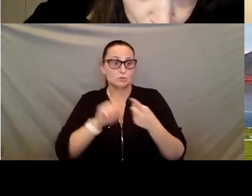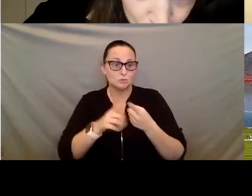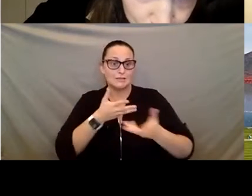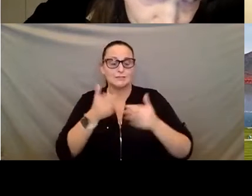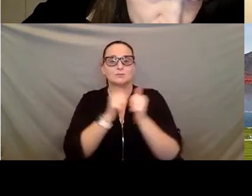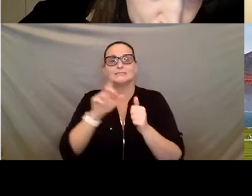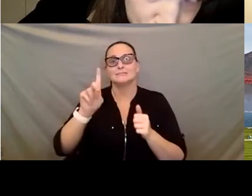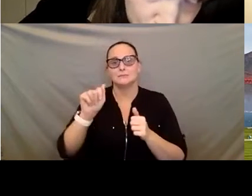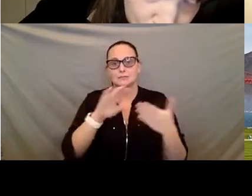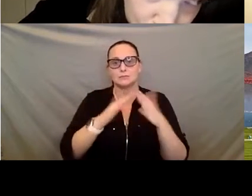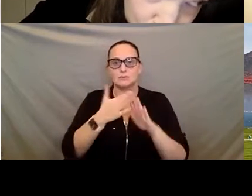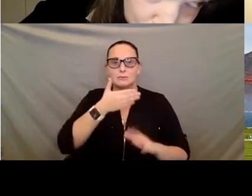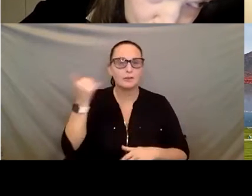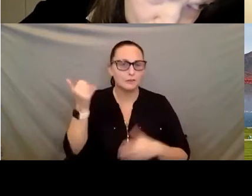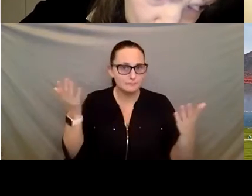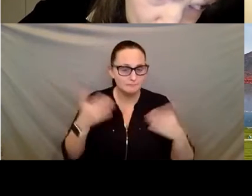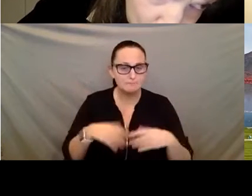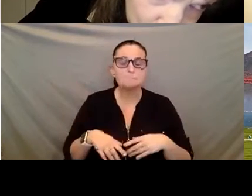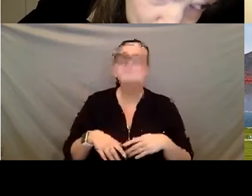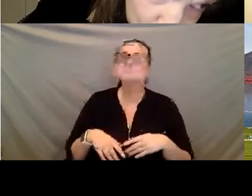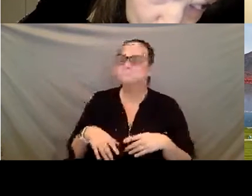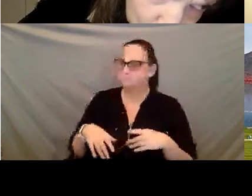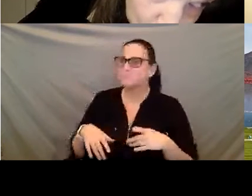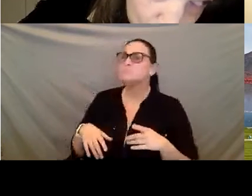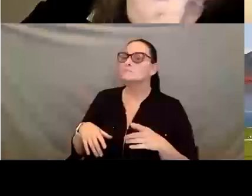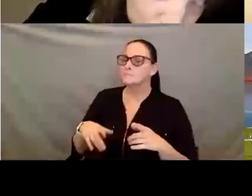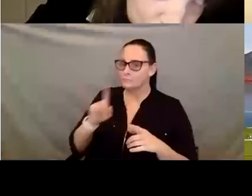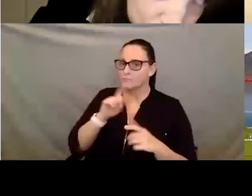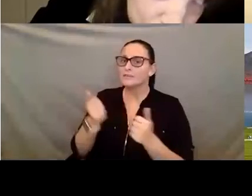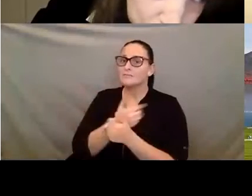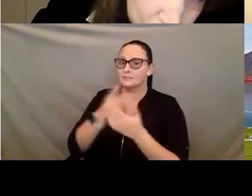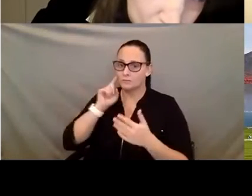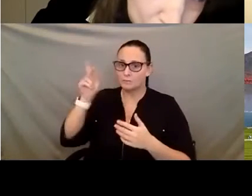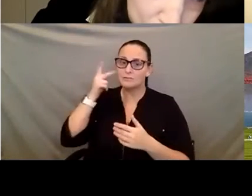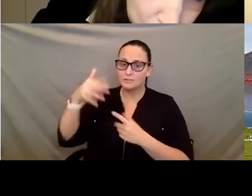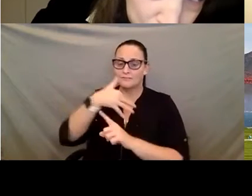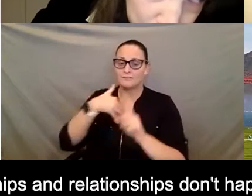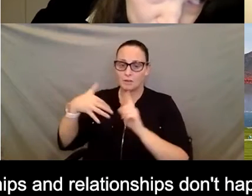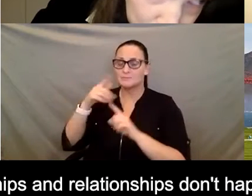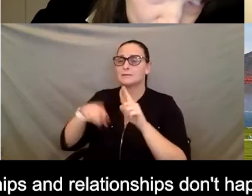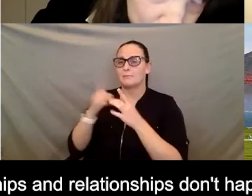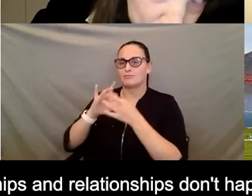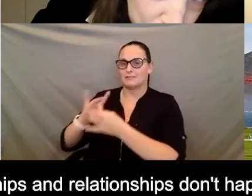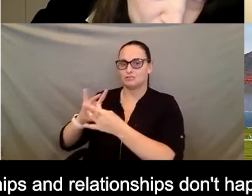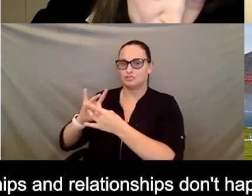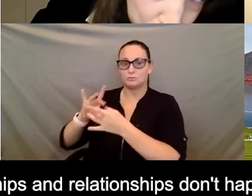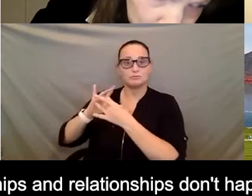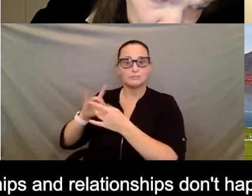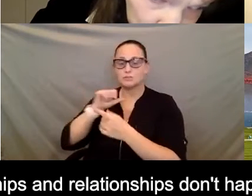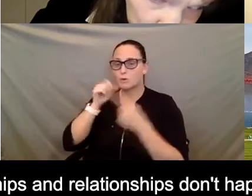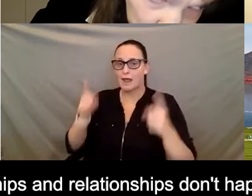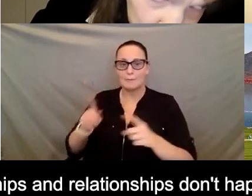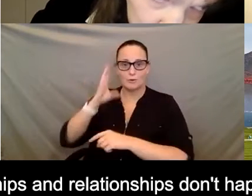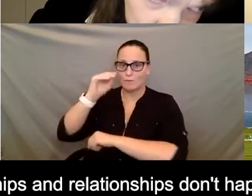disability community? Yeah, everything in a political environment is really about relationships, and relationships don't happen